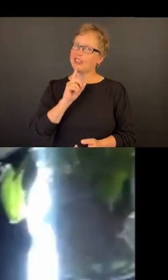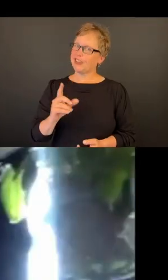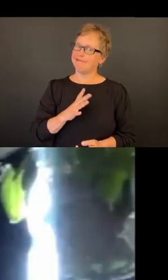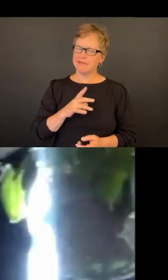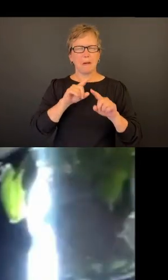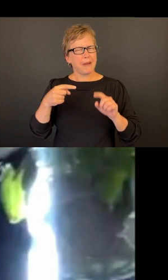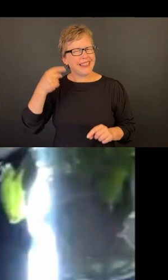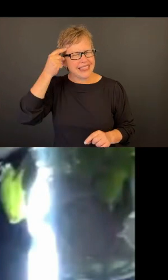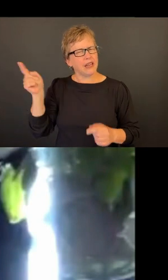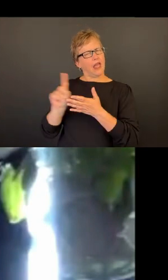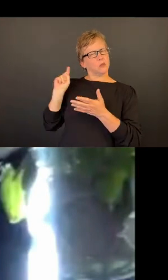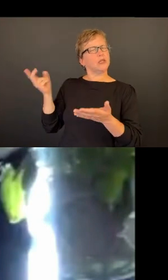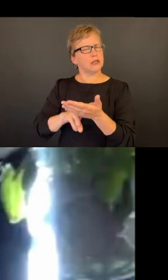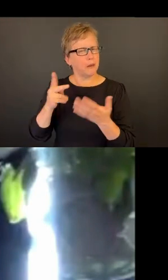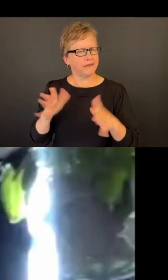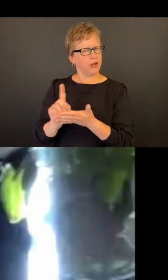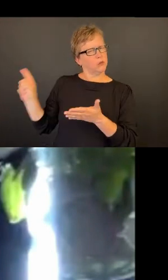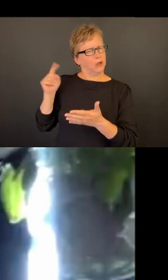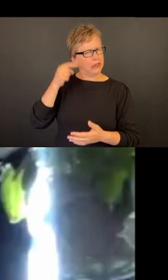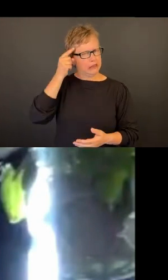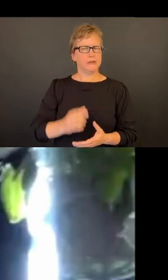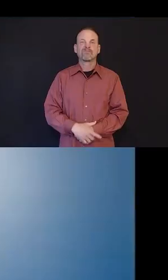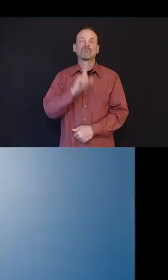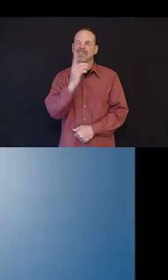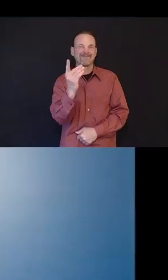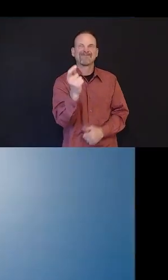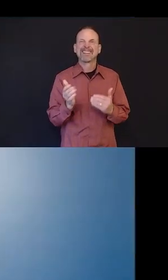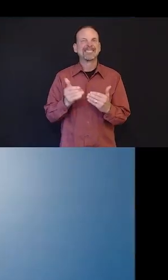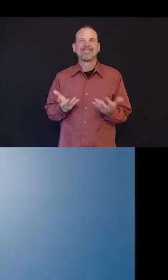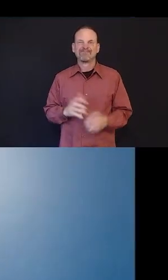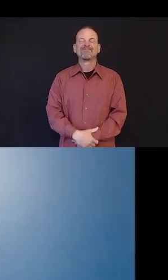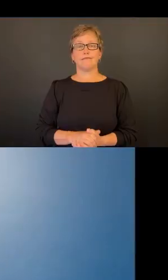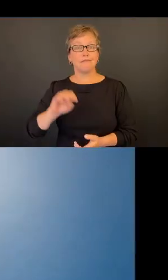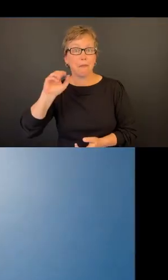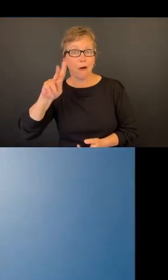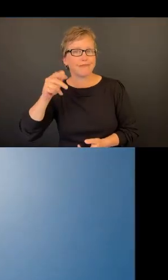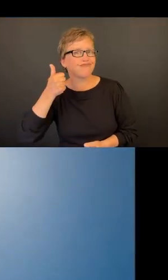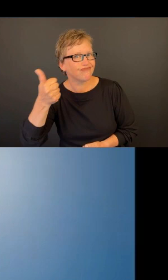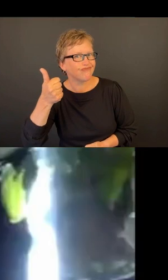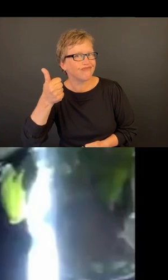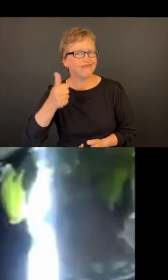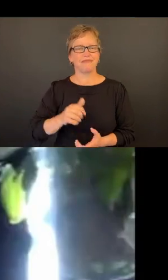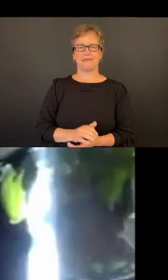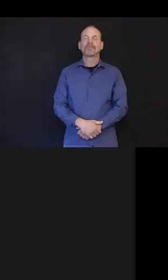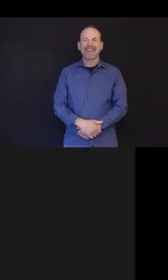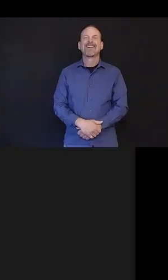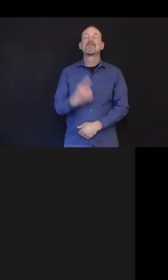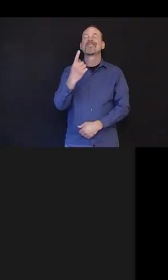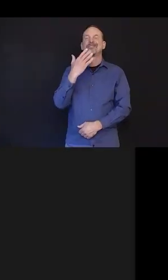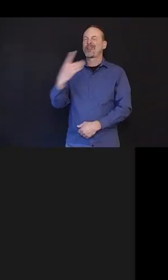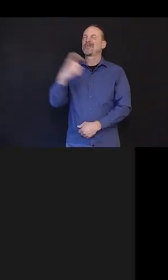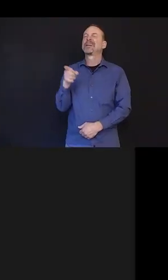But I think she just signed up last week, I believe. It's just that easy. Good job, Mark. Here's a